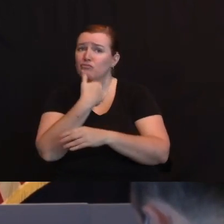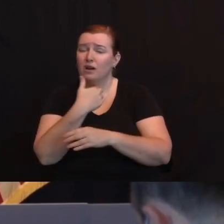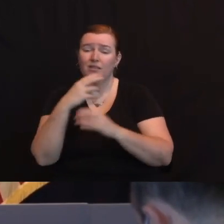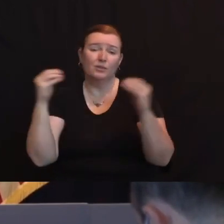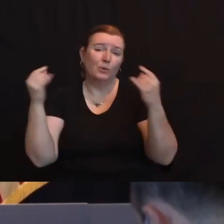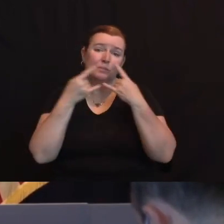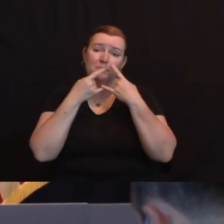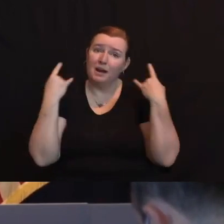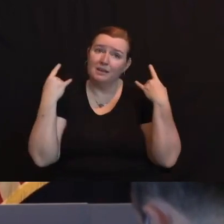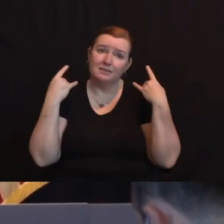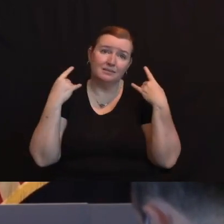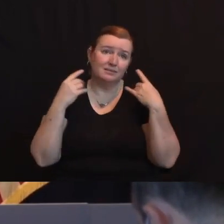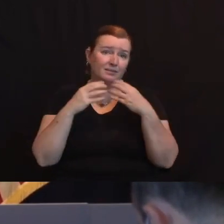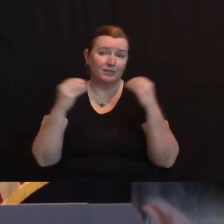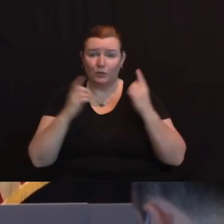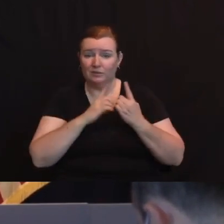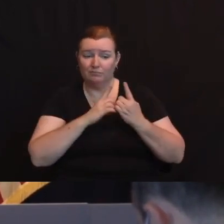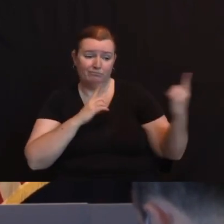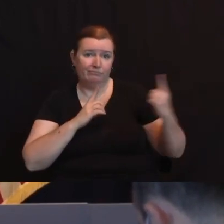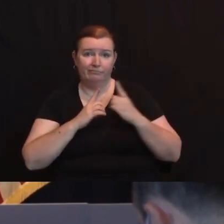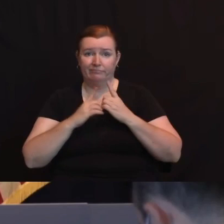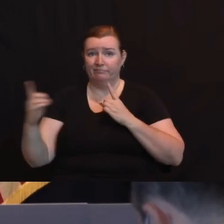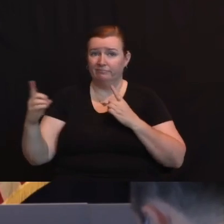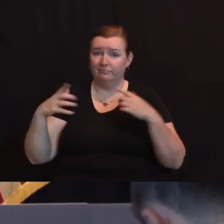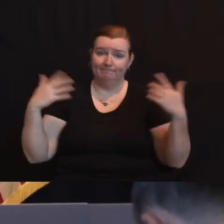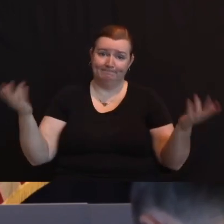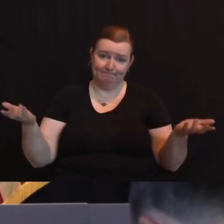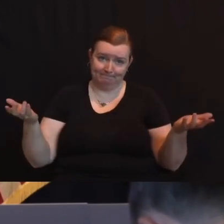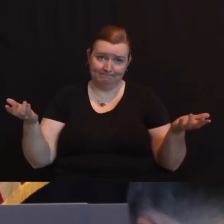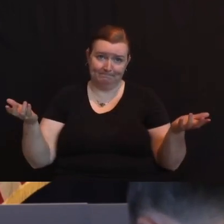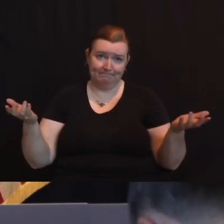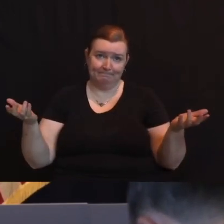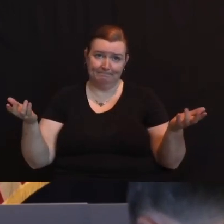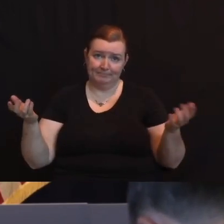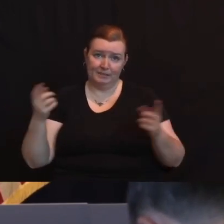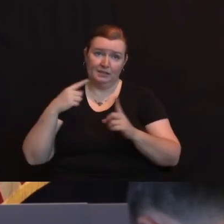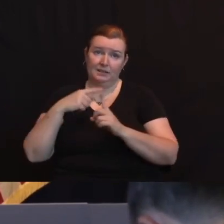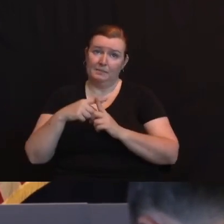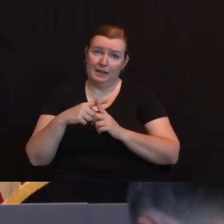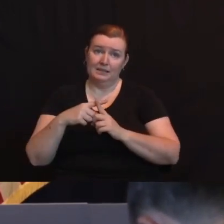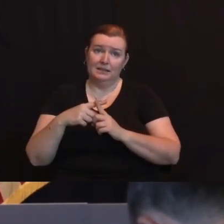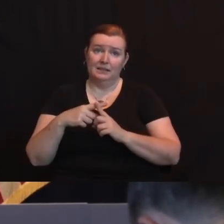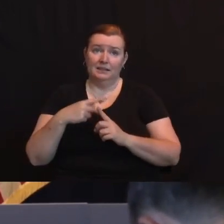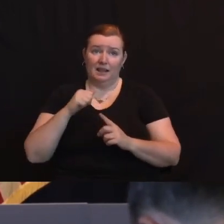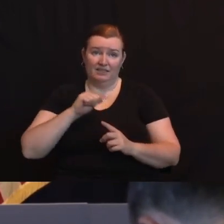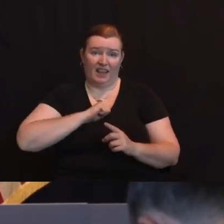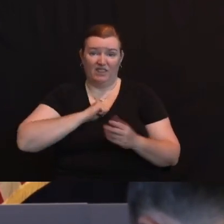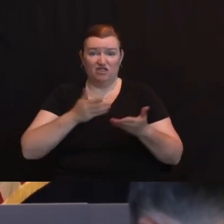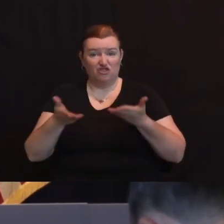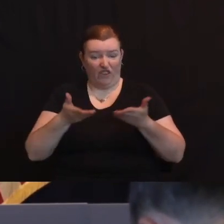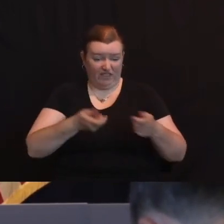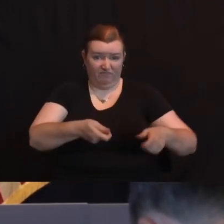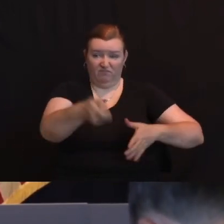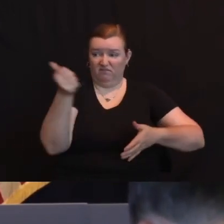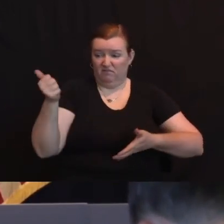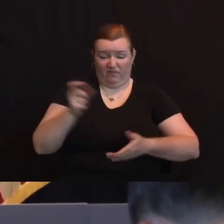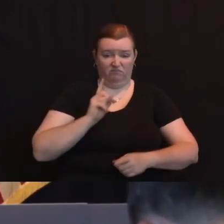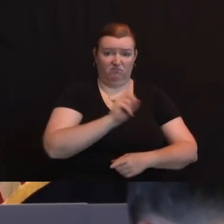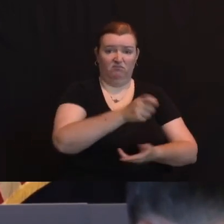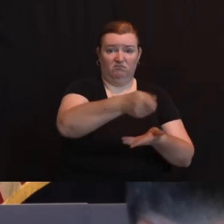no social distancing, and on top of that, there was a self-serve buffet, and that owner was